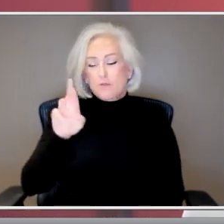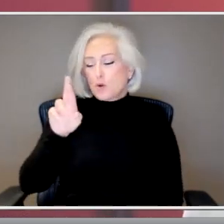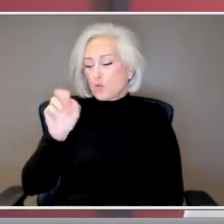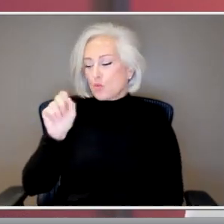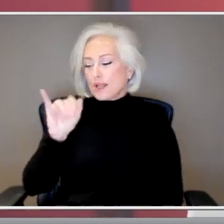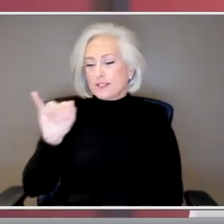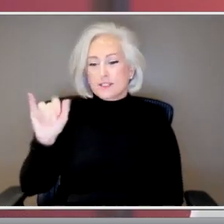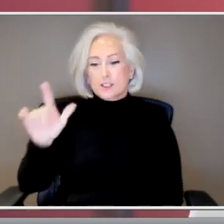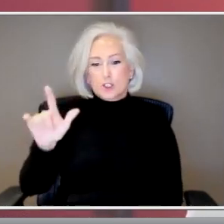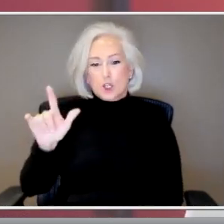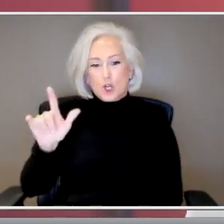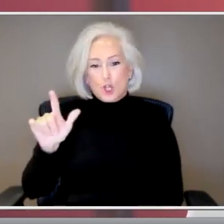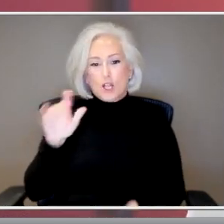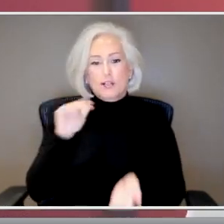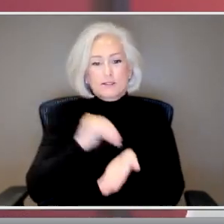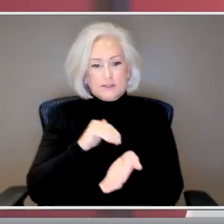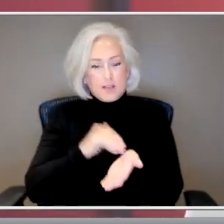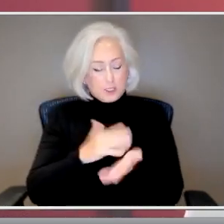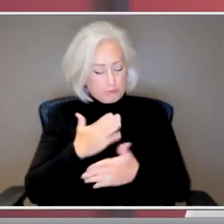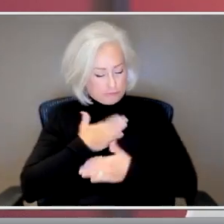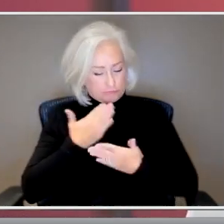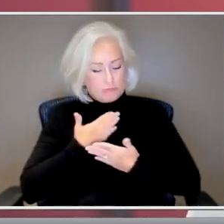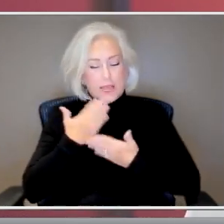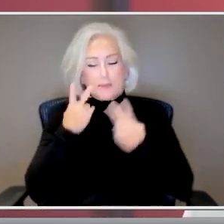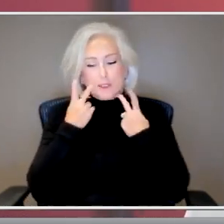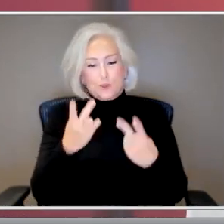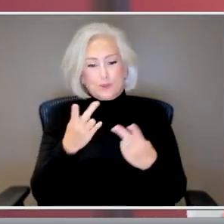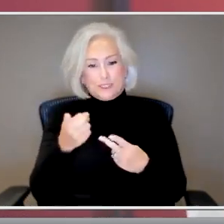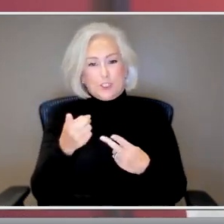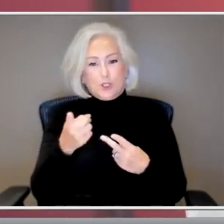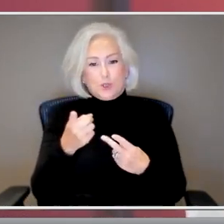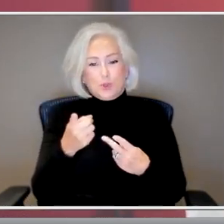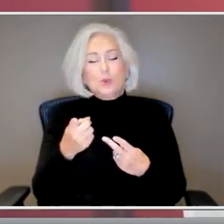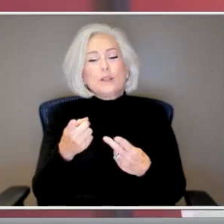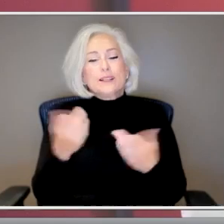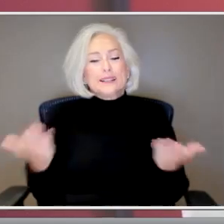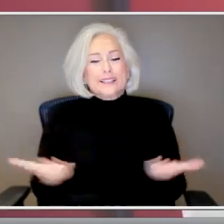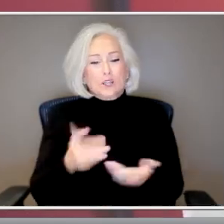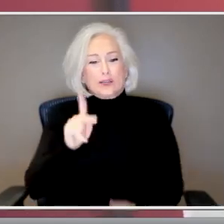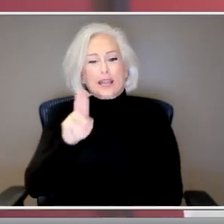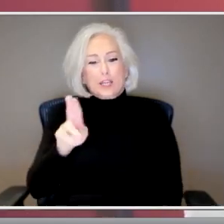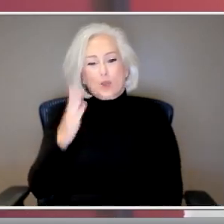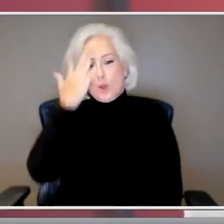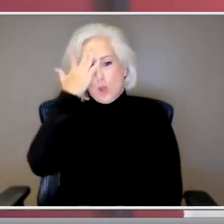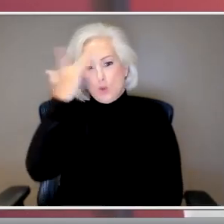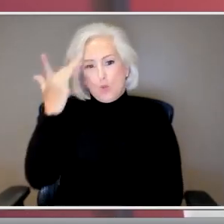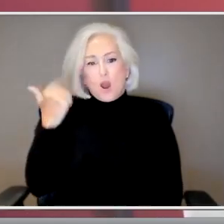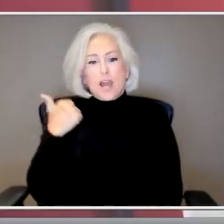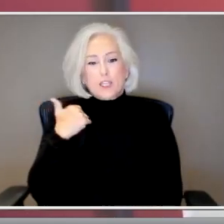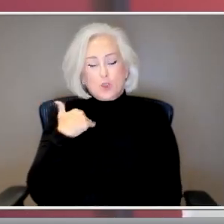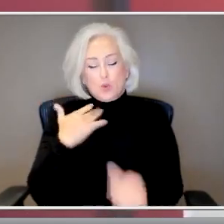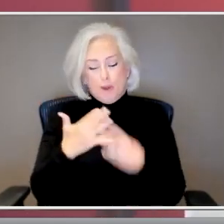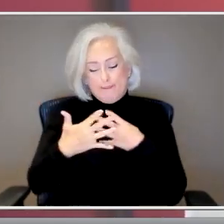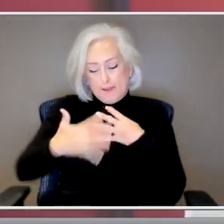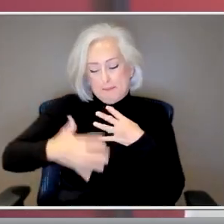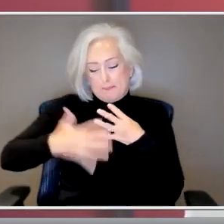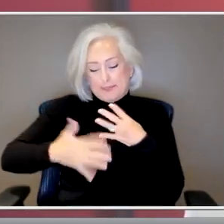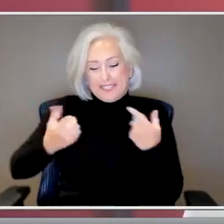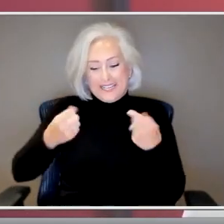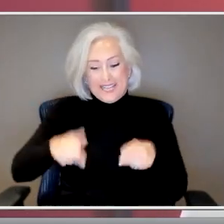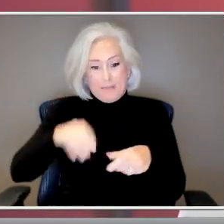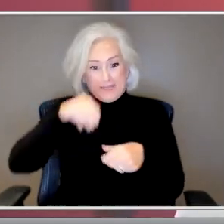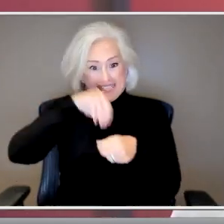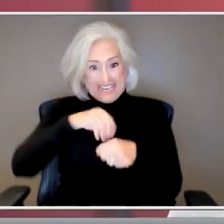happy to see you here at KU. We need to figure out why you're having those bleeding spots. Bleeding spots in the eyes are not normal. It